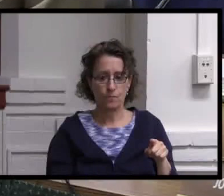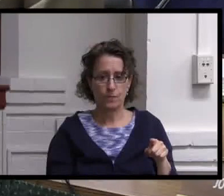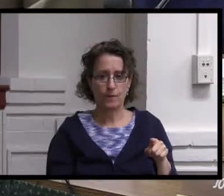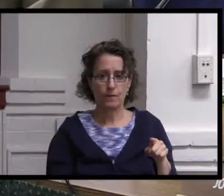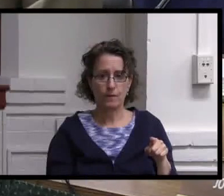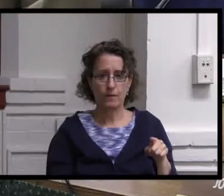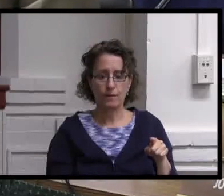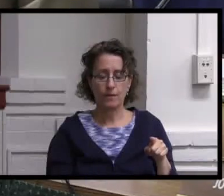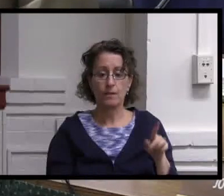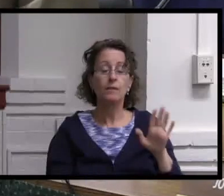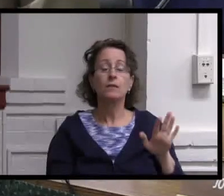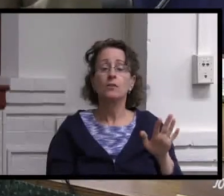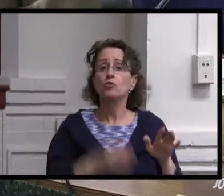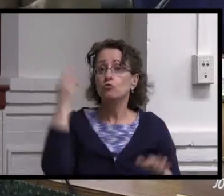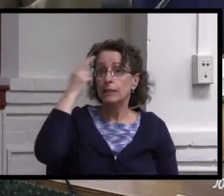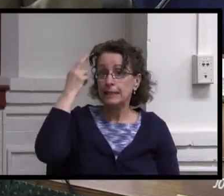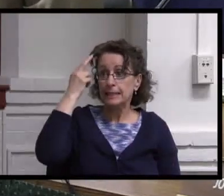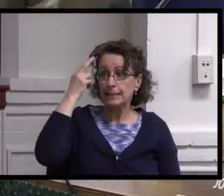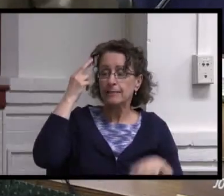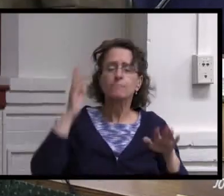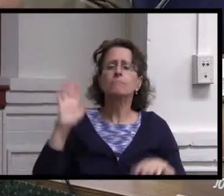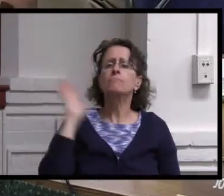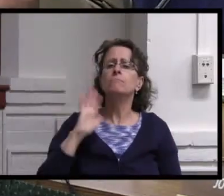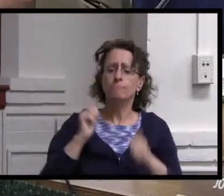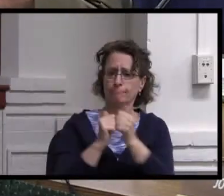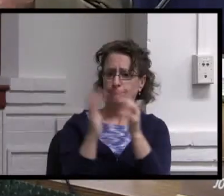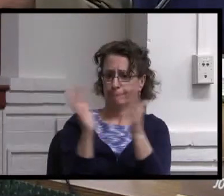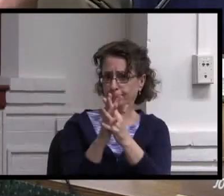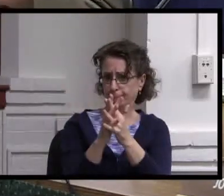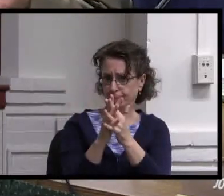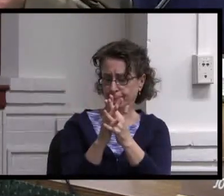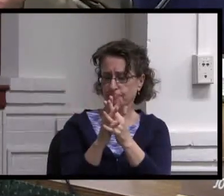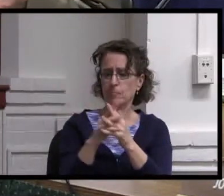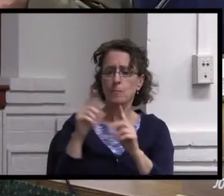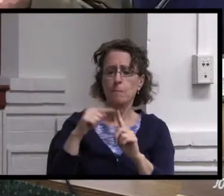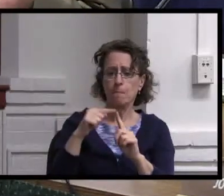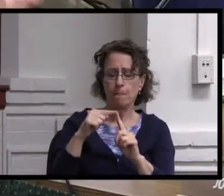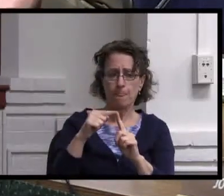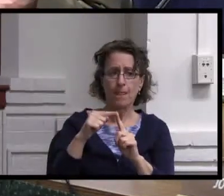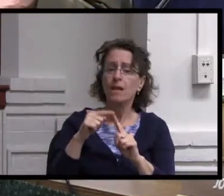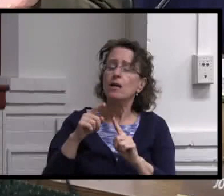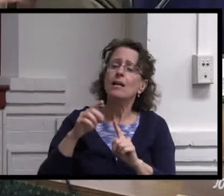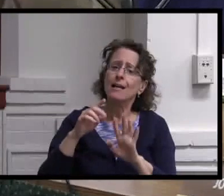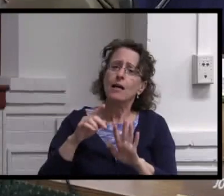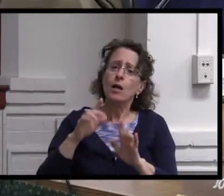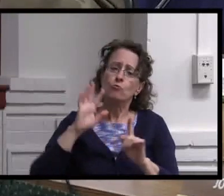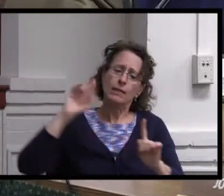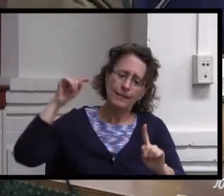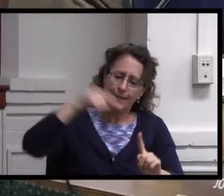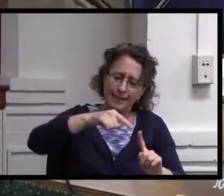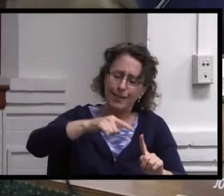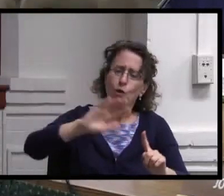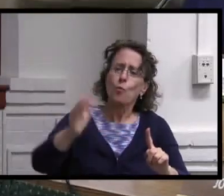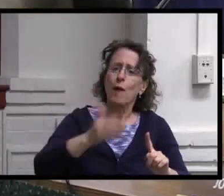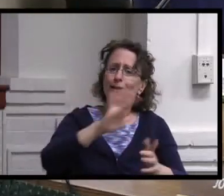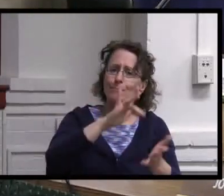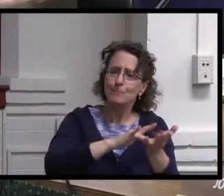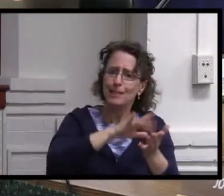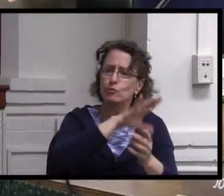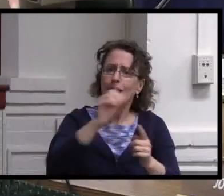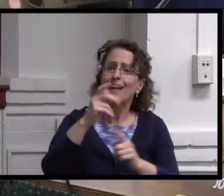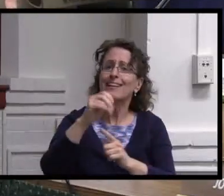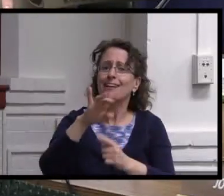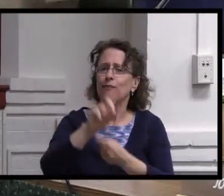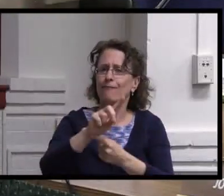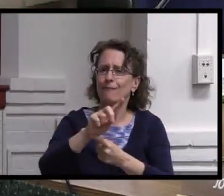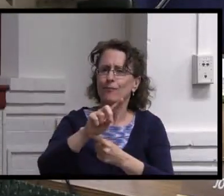because, you know, when it was originally constructed, it was going to be predominantly to service the Welcome Center and Algiers. Right.